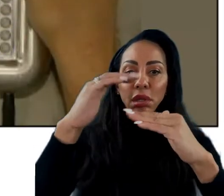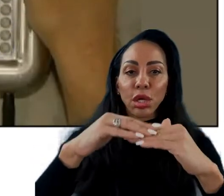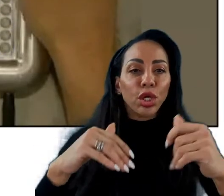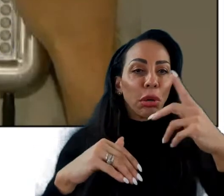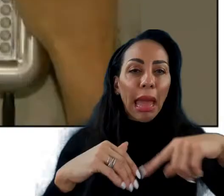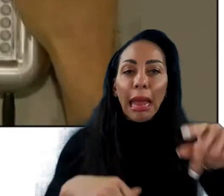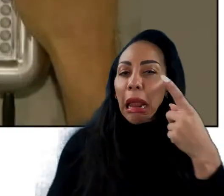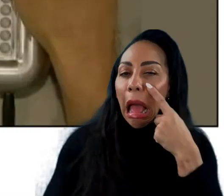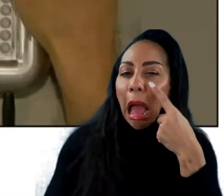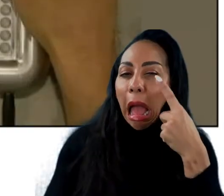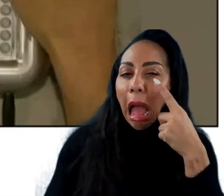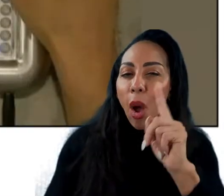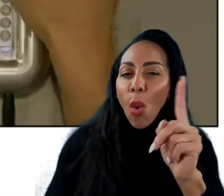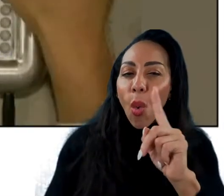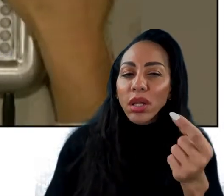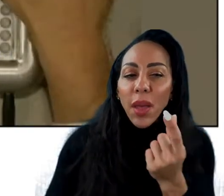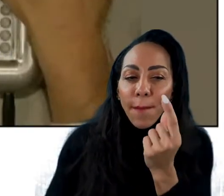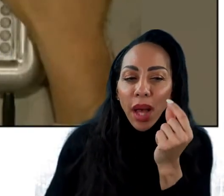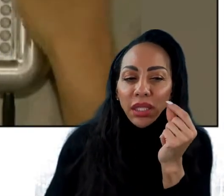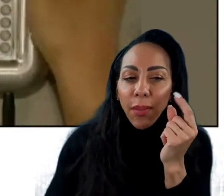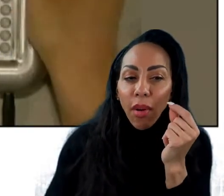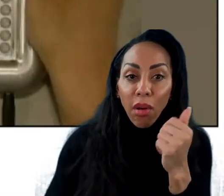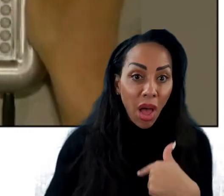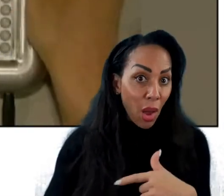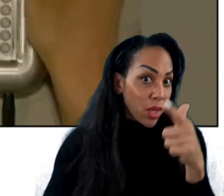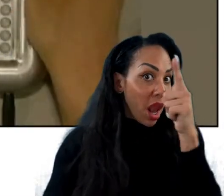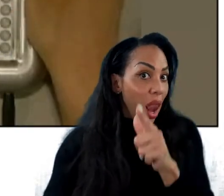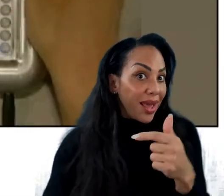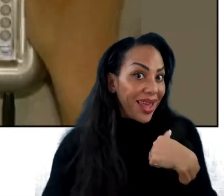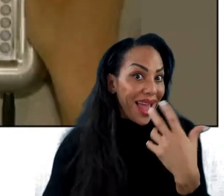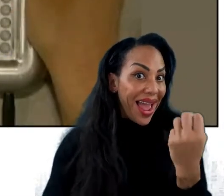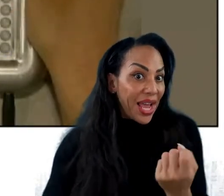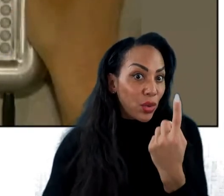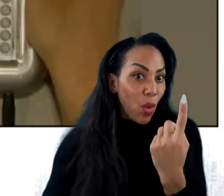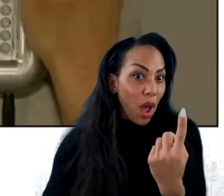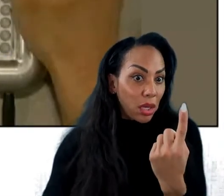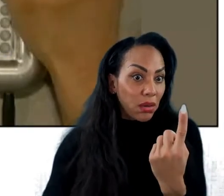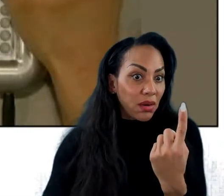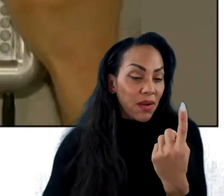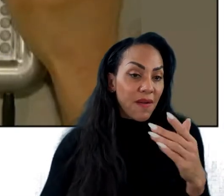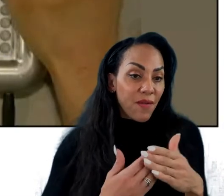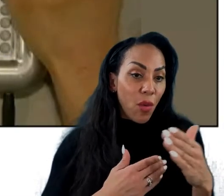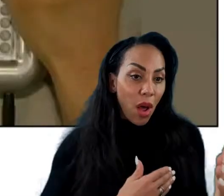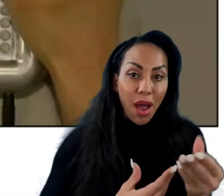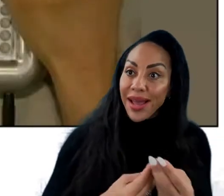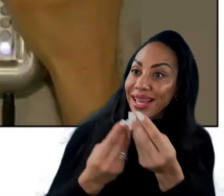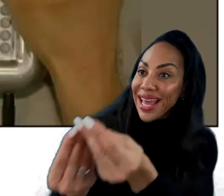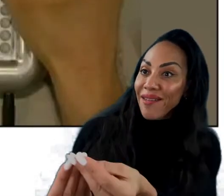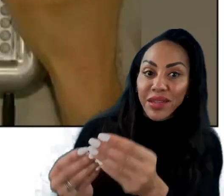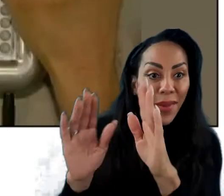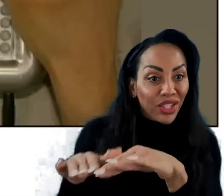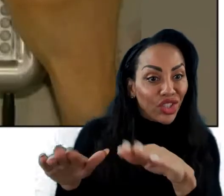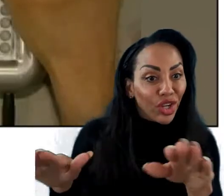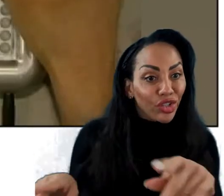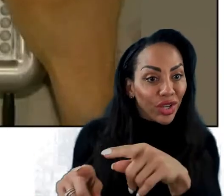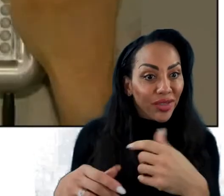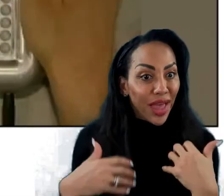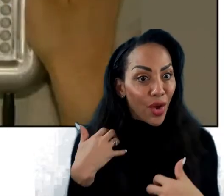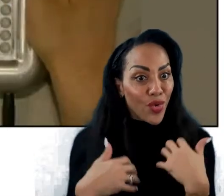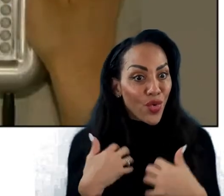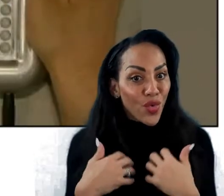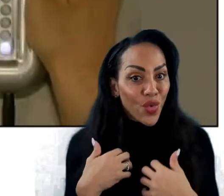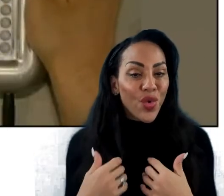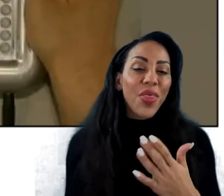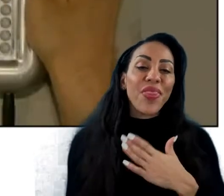possible. I was lucky enough to have one for a little while, and it entertained my children for many hours. So they like to just colour it